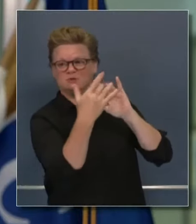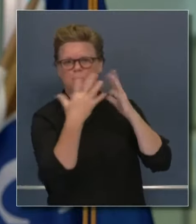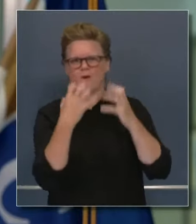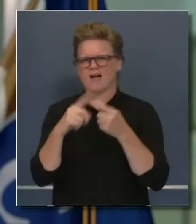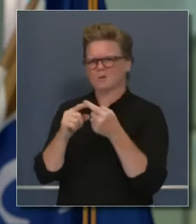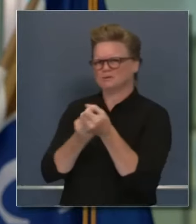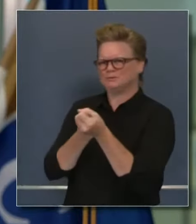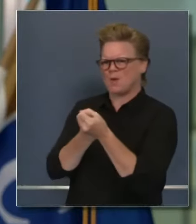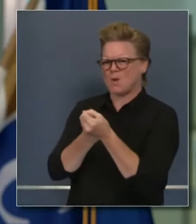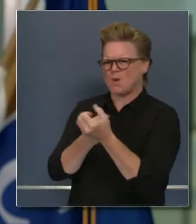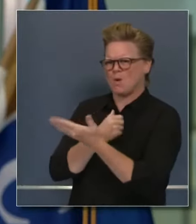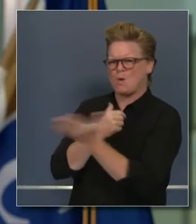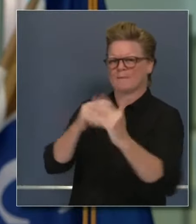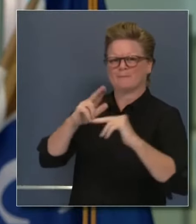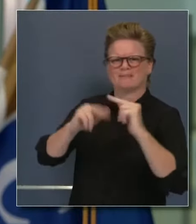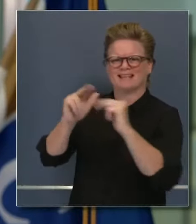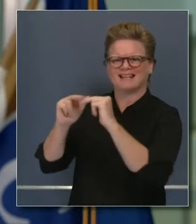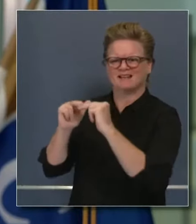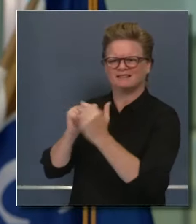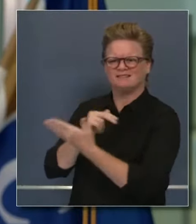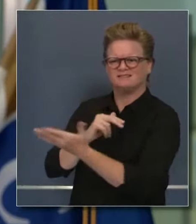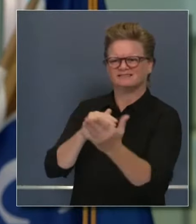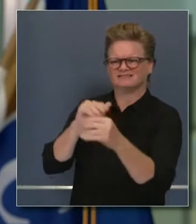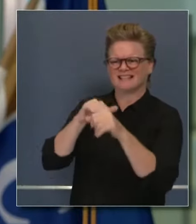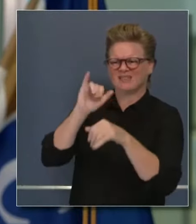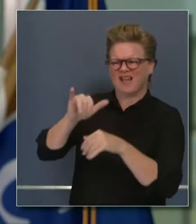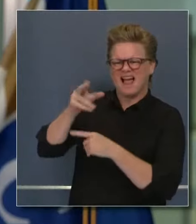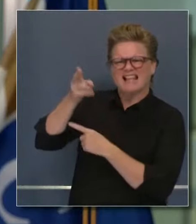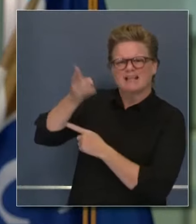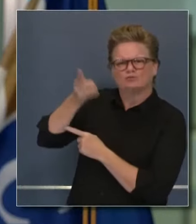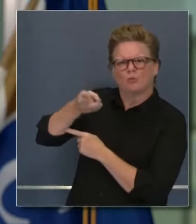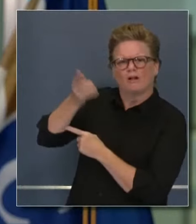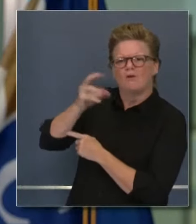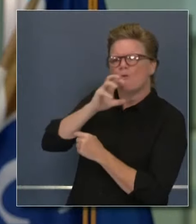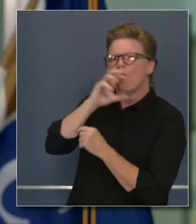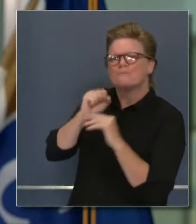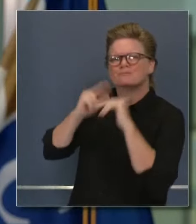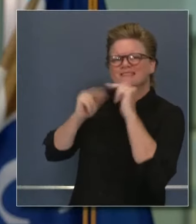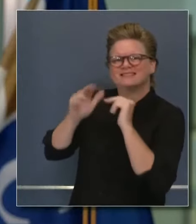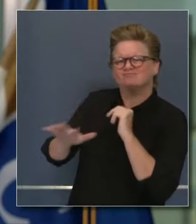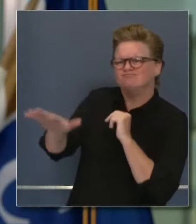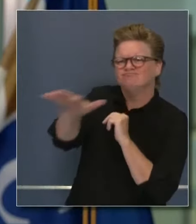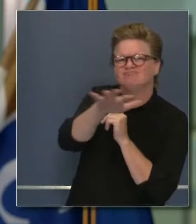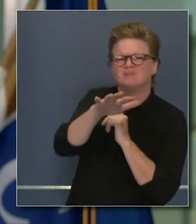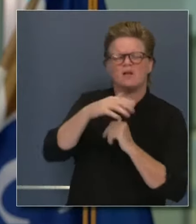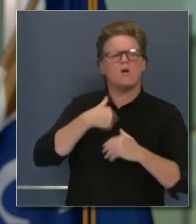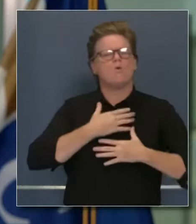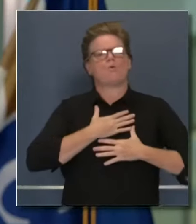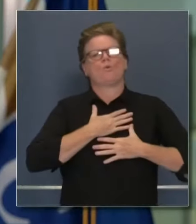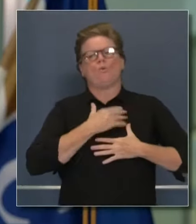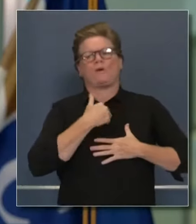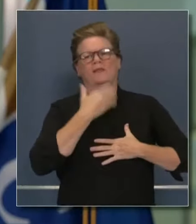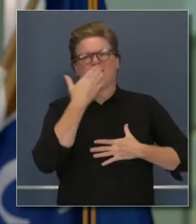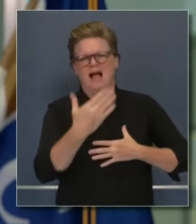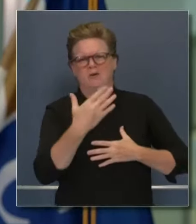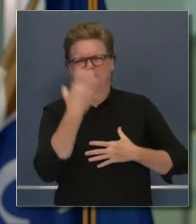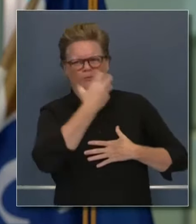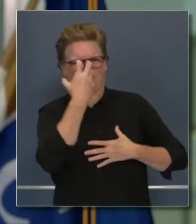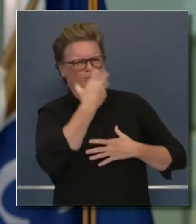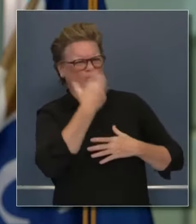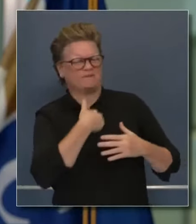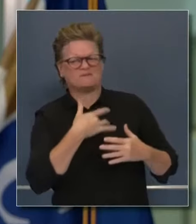sites. And so I'm humbled by that, and I think all of us will be blessed by that largesse. And I have all the confidence in the world of